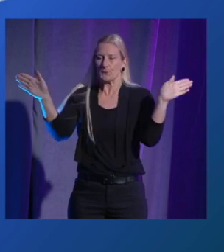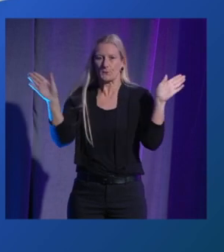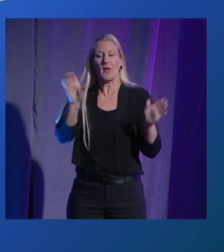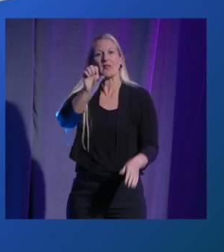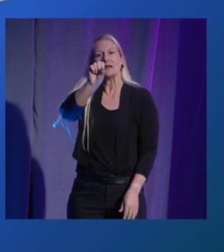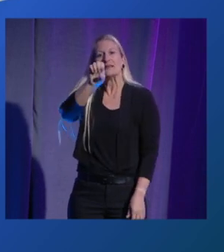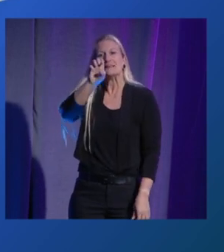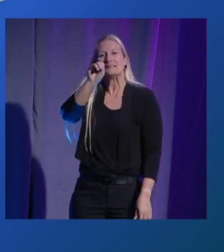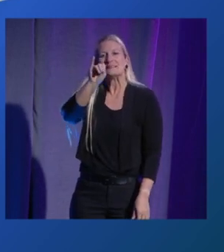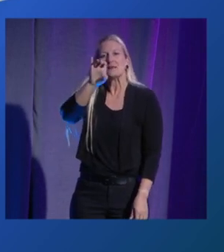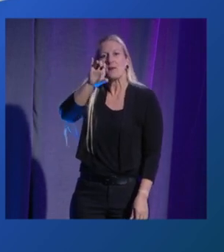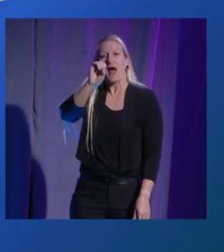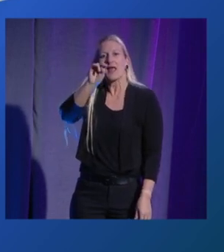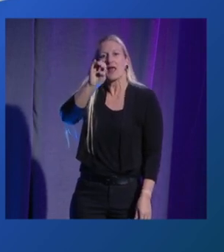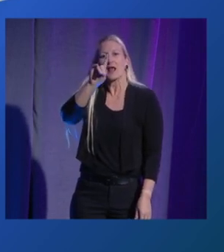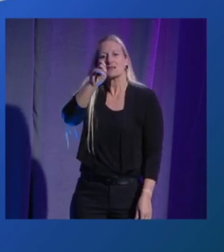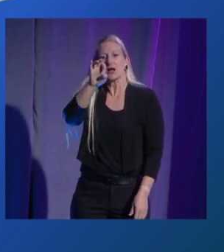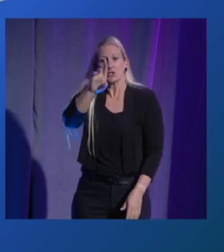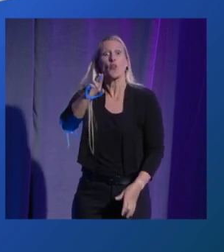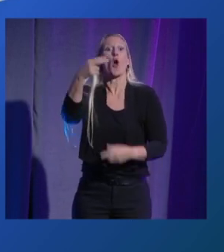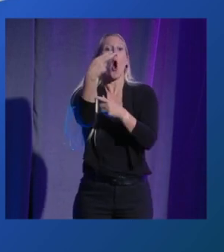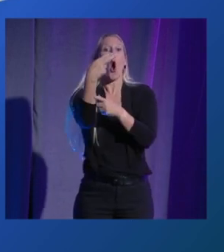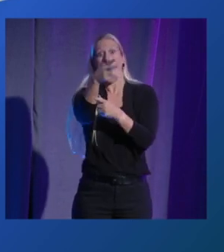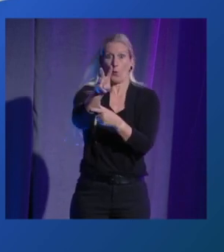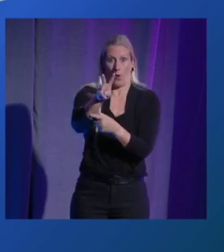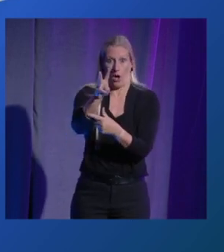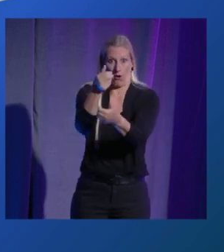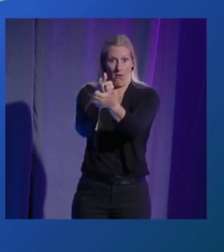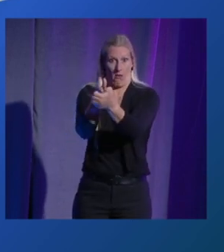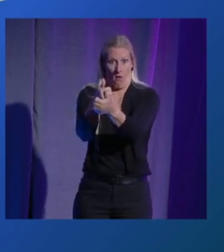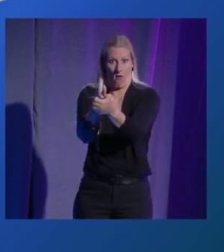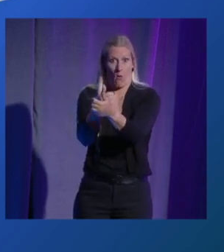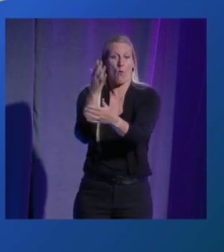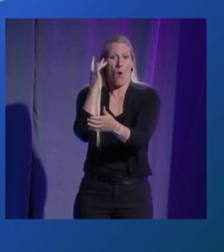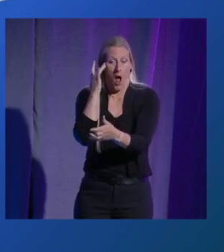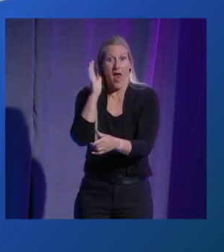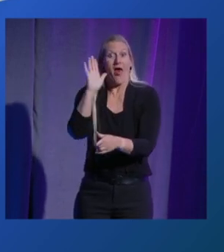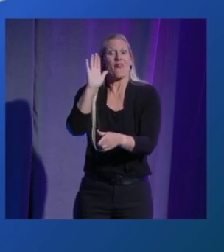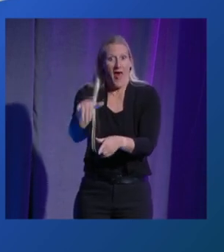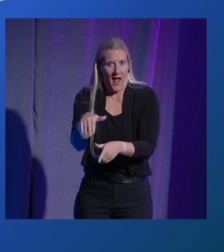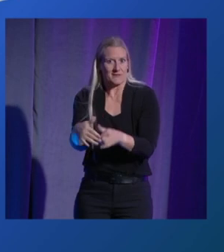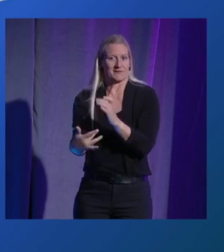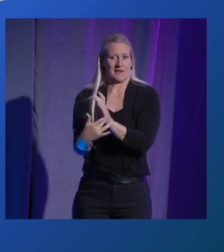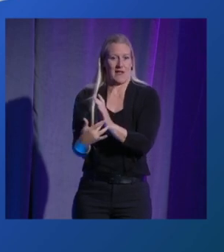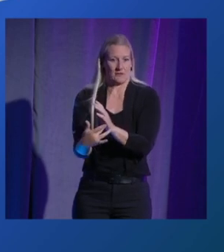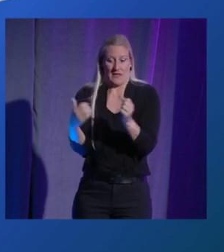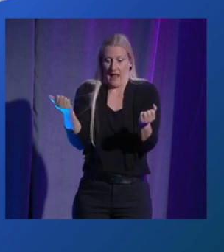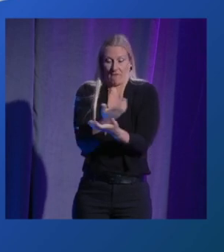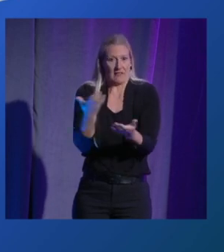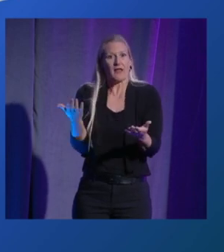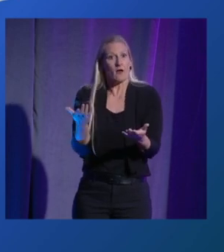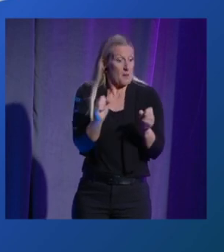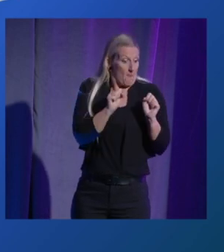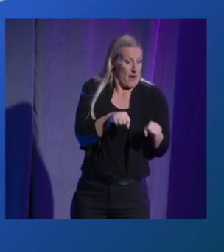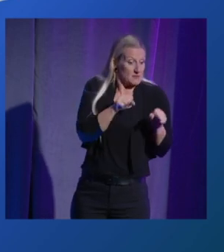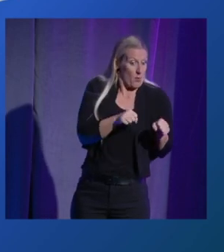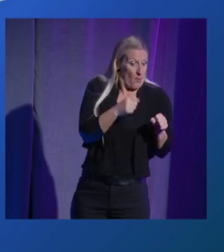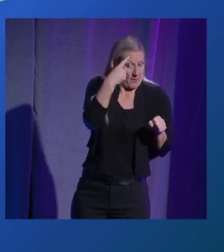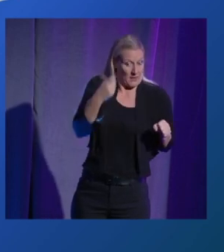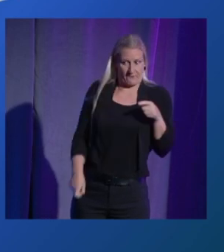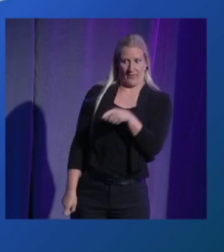themselves because compute is the actual underlying technology everything else is possible